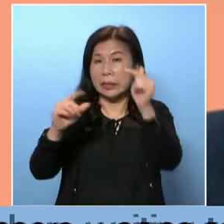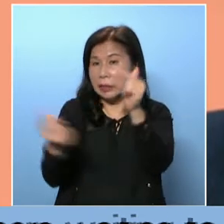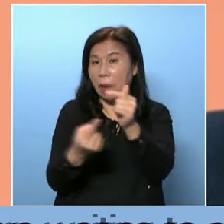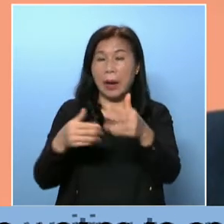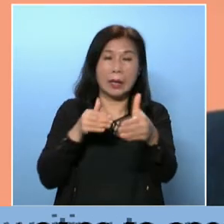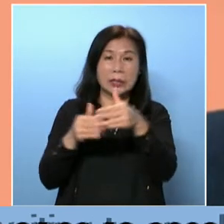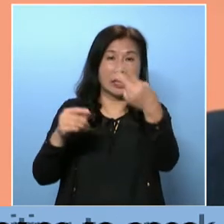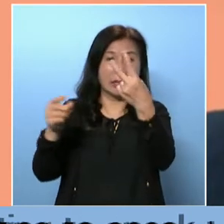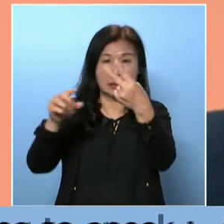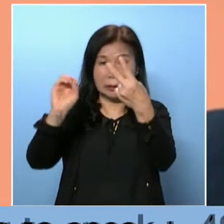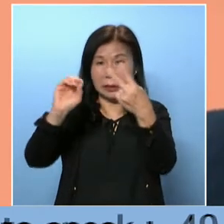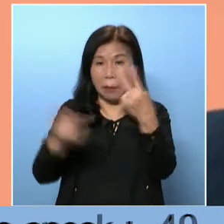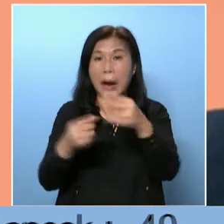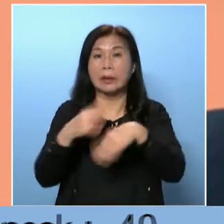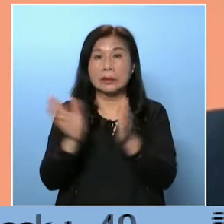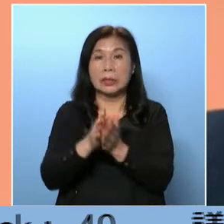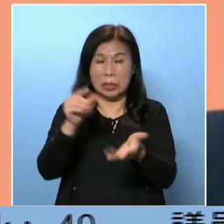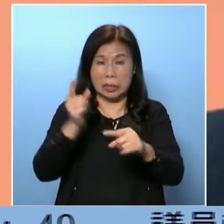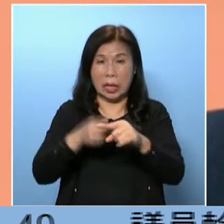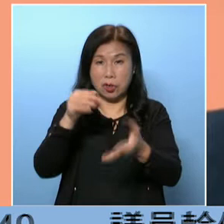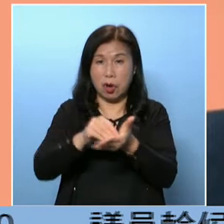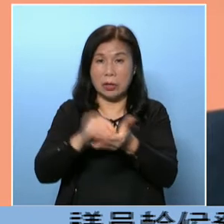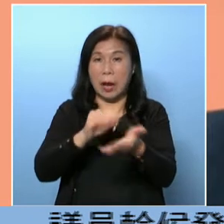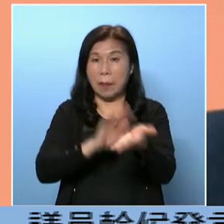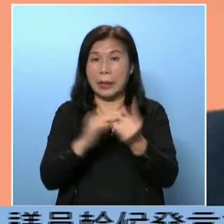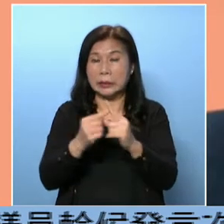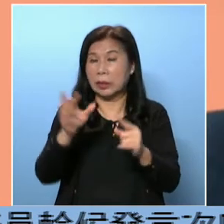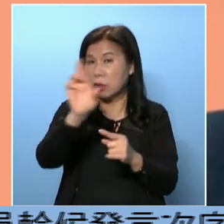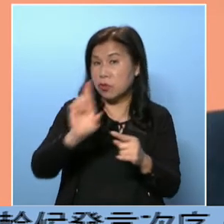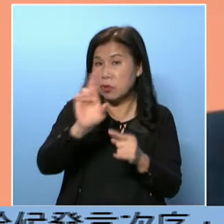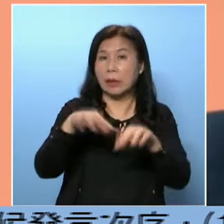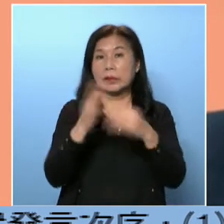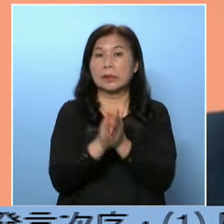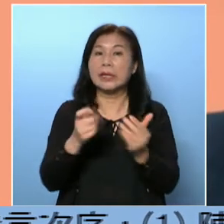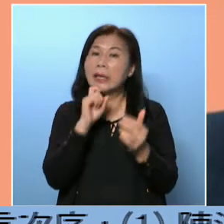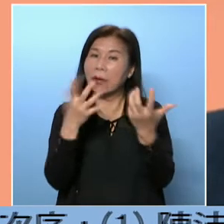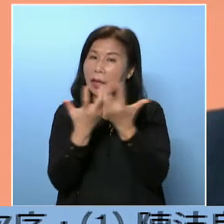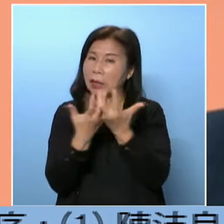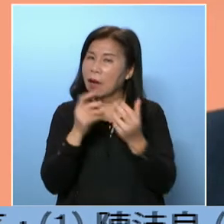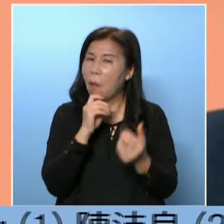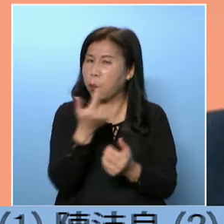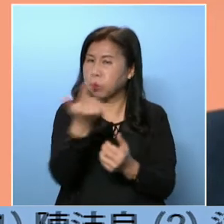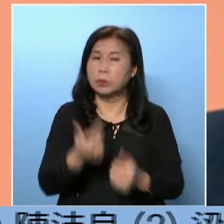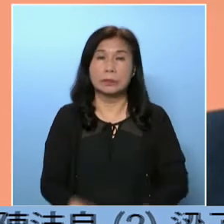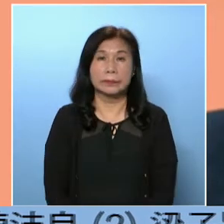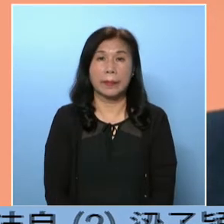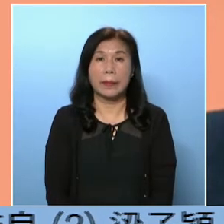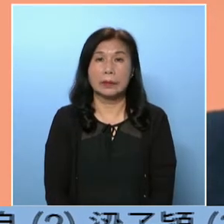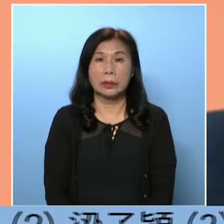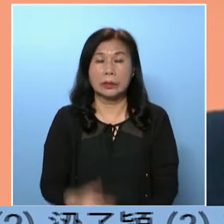testing capacity is only 100 to 200,000 per day. Now, if you do the math,